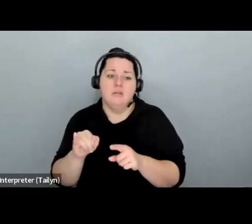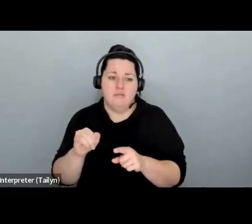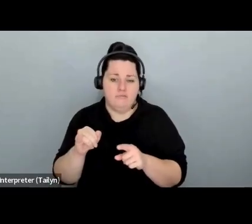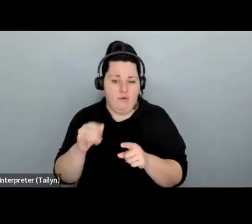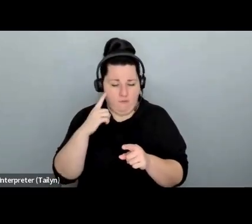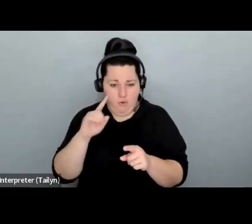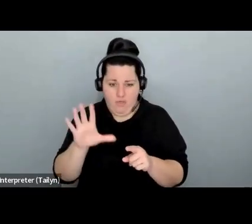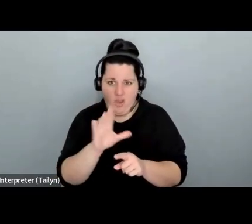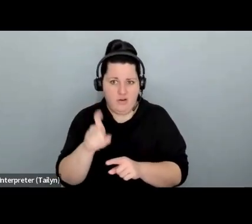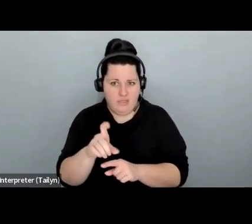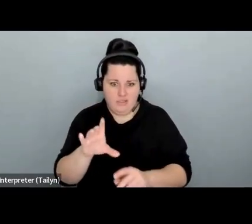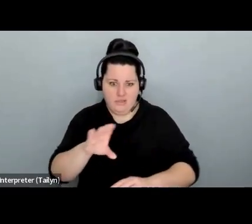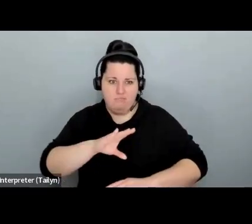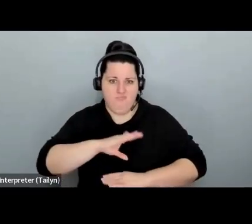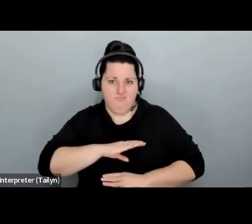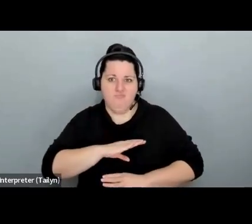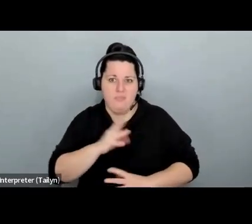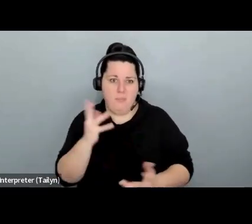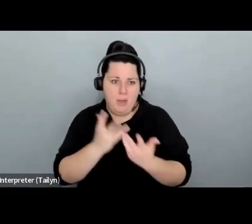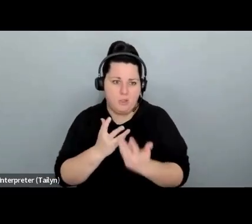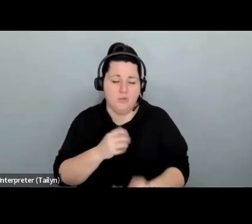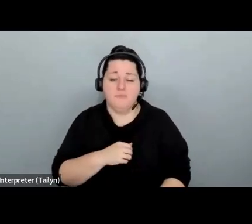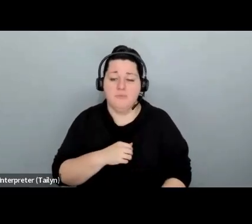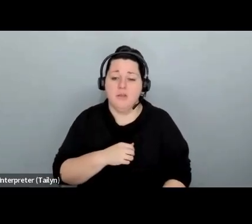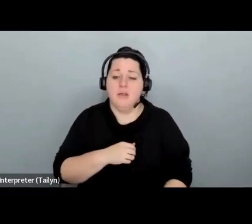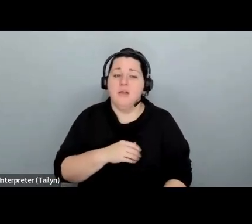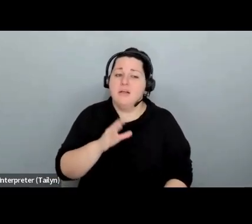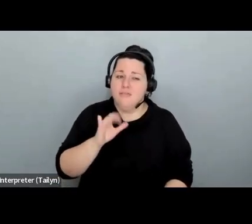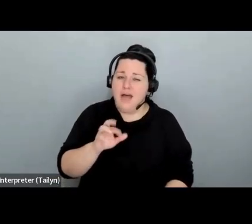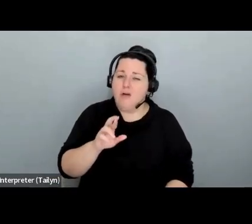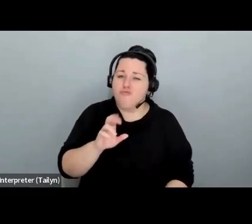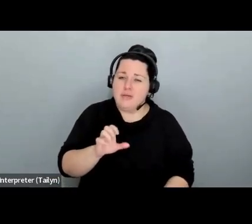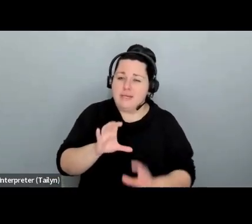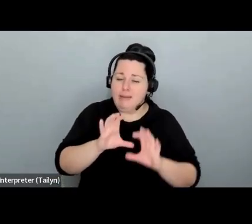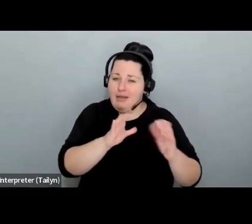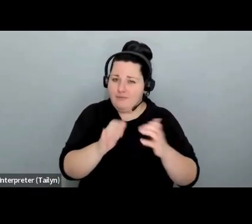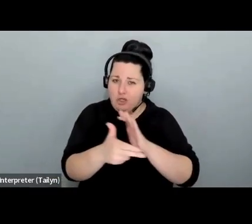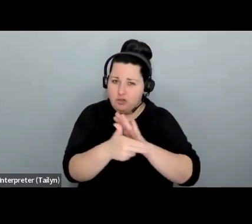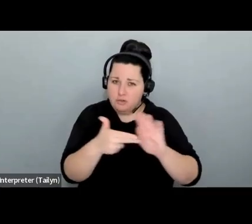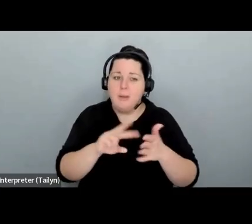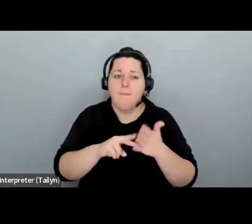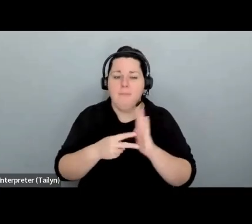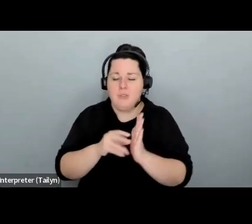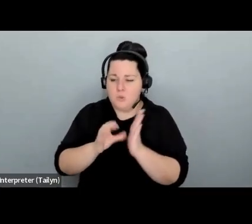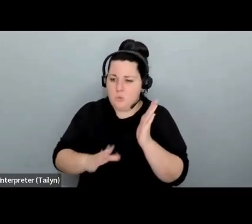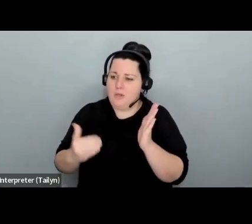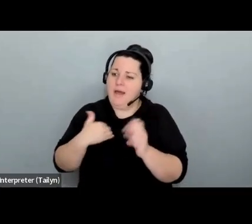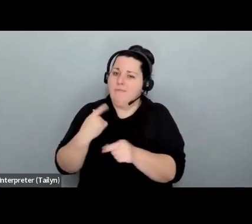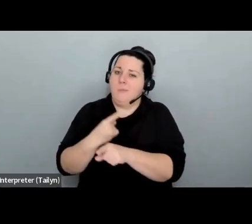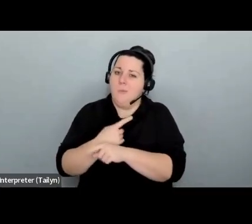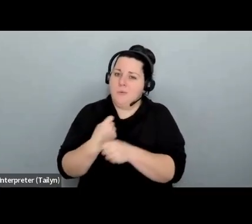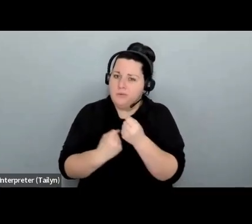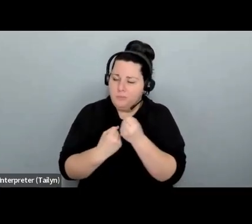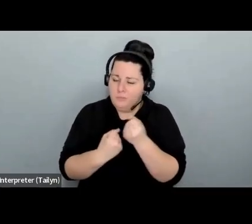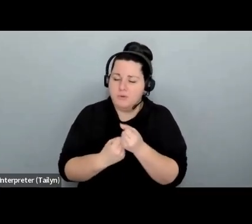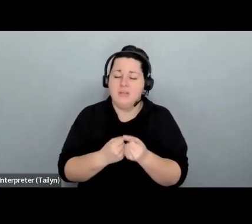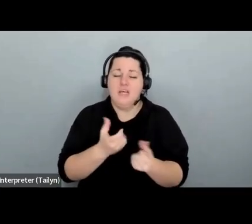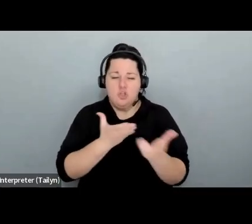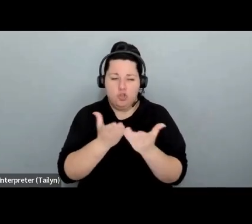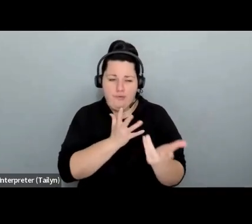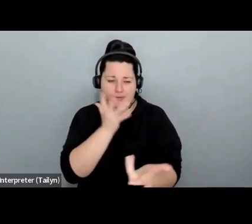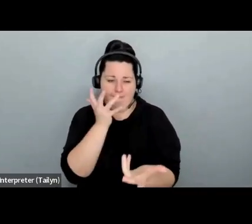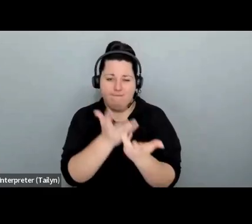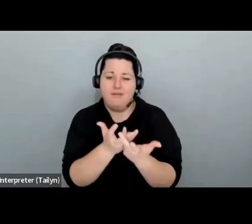needs. This reclassification ensures that student receives appropriate supports and services tailored to